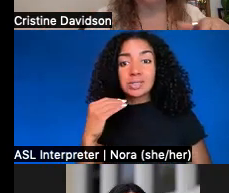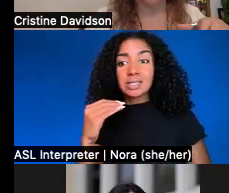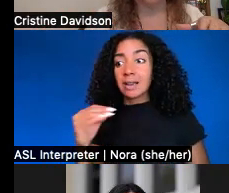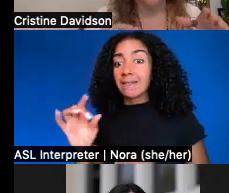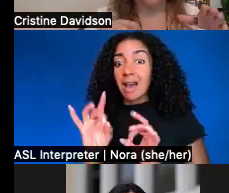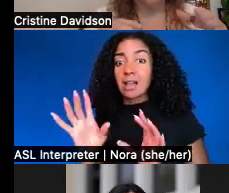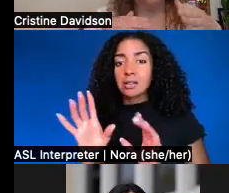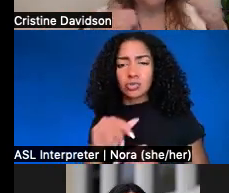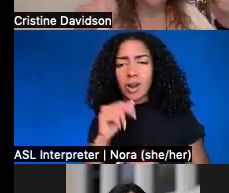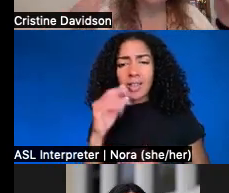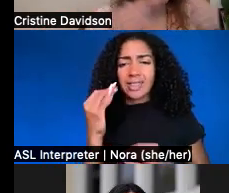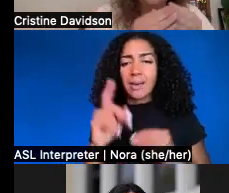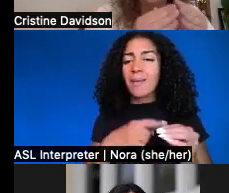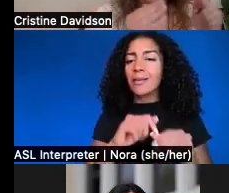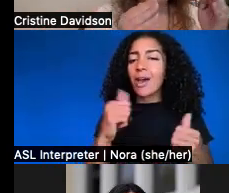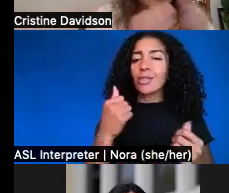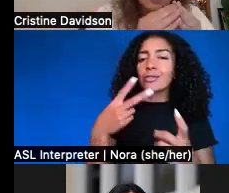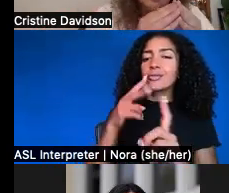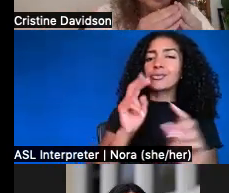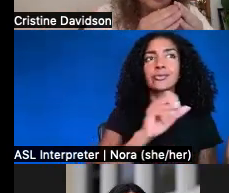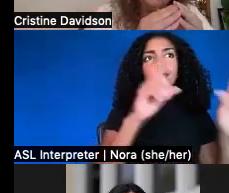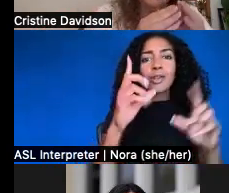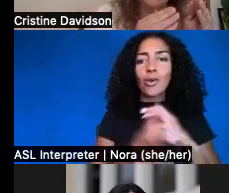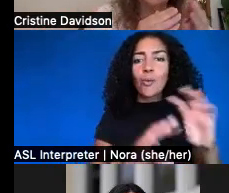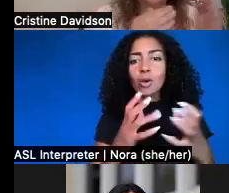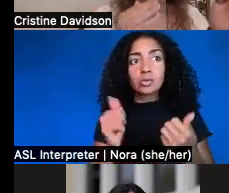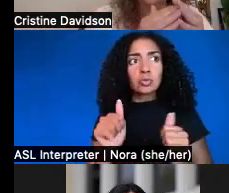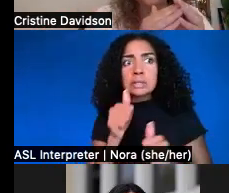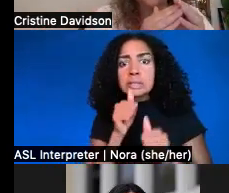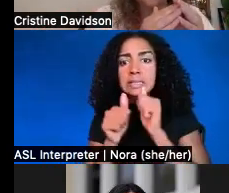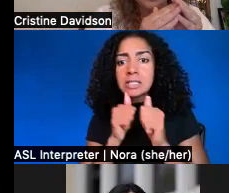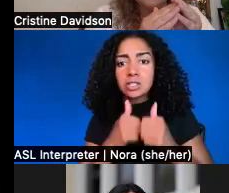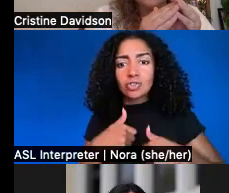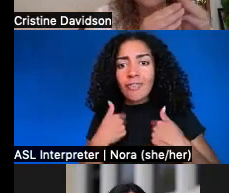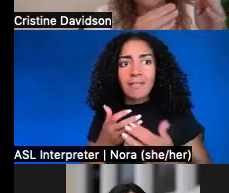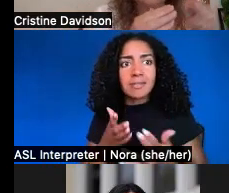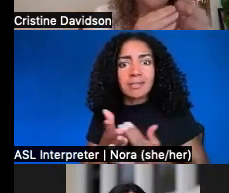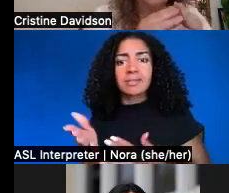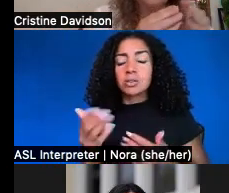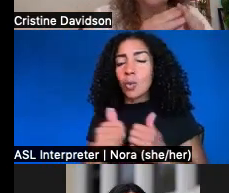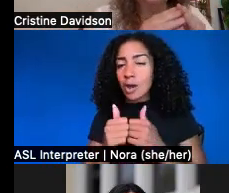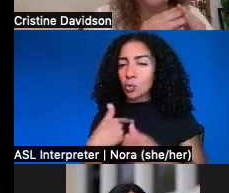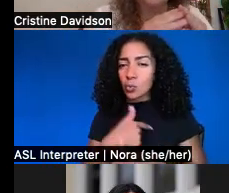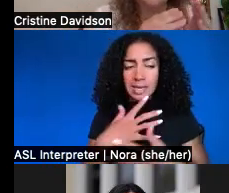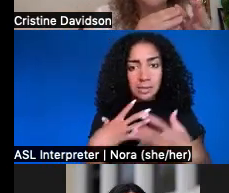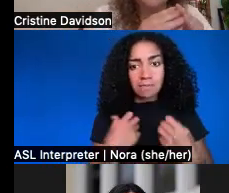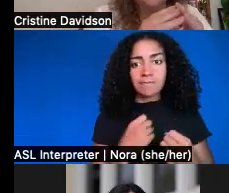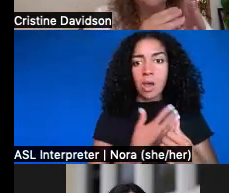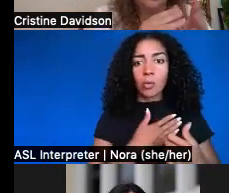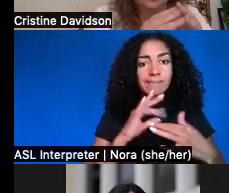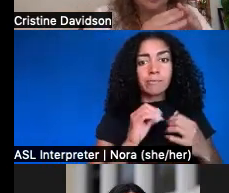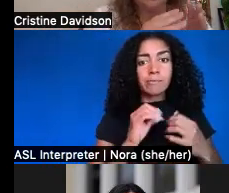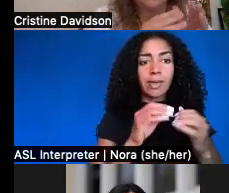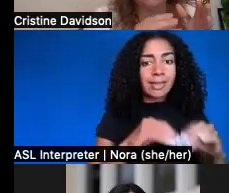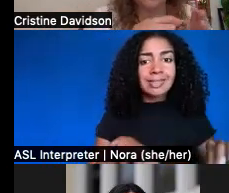their lives. And what ways can we strengthen those connections to the land, to our spiritual practices? That's going to help us